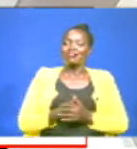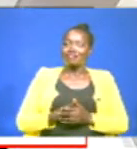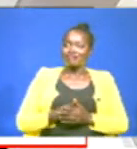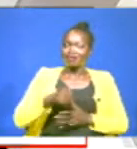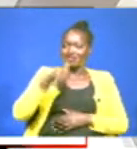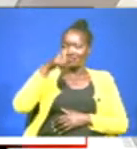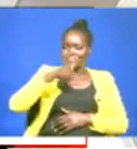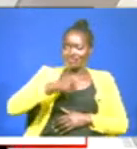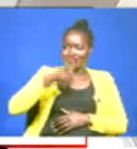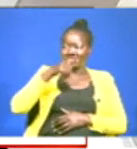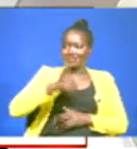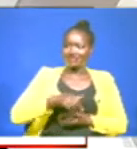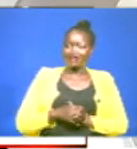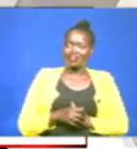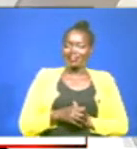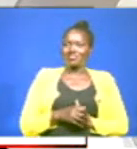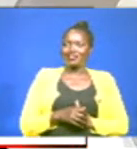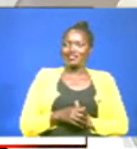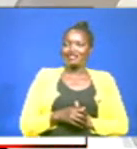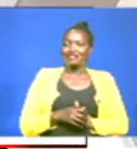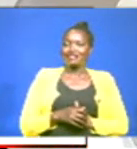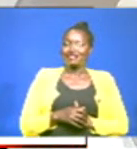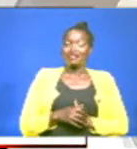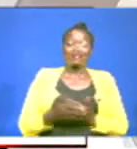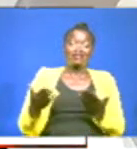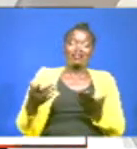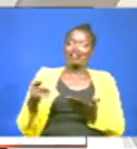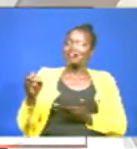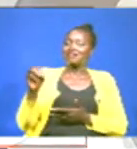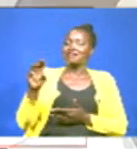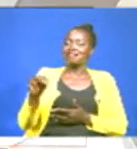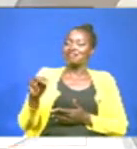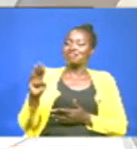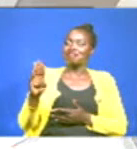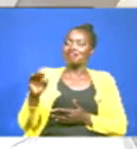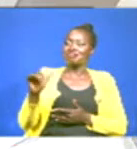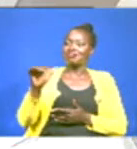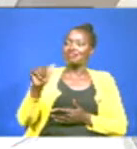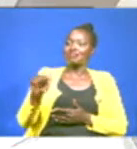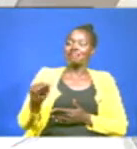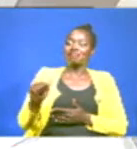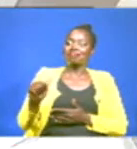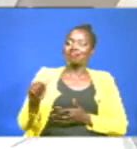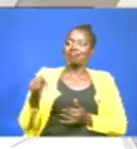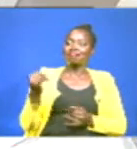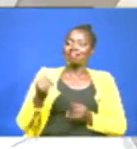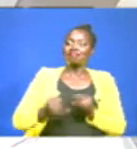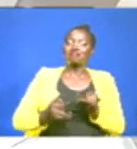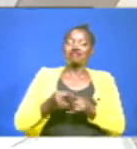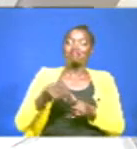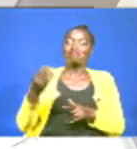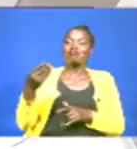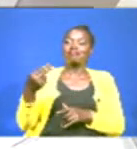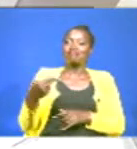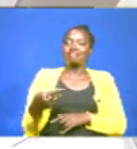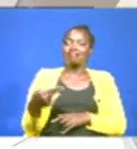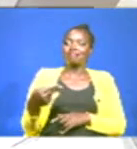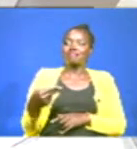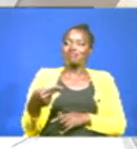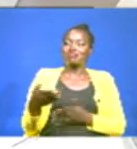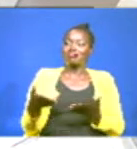Odingo. Yes. And I am Mboya, signing off from Broadcasting House on Harithuku Road.